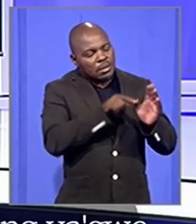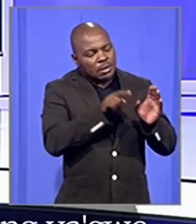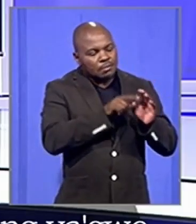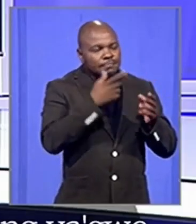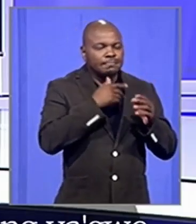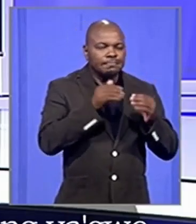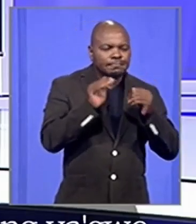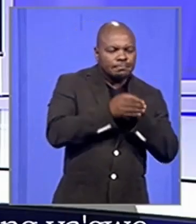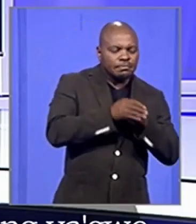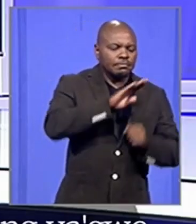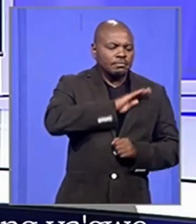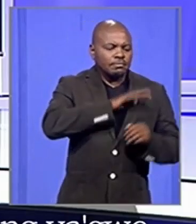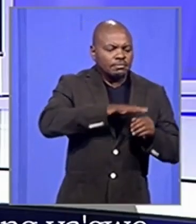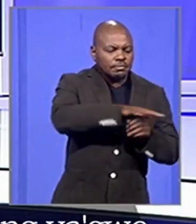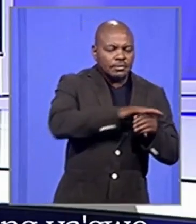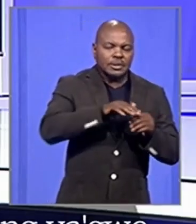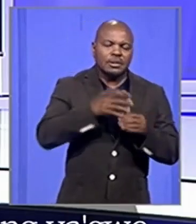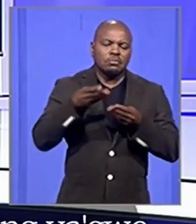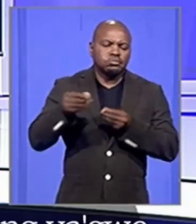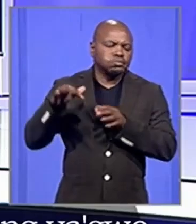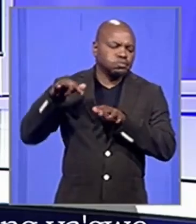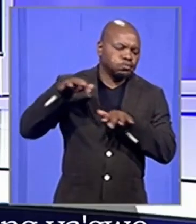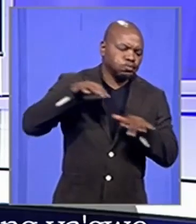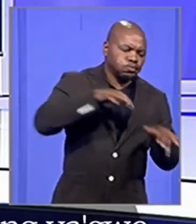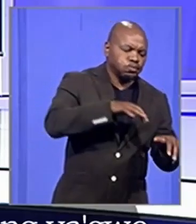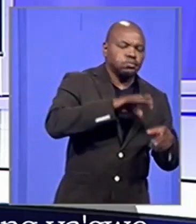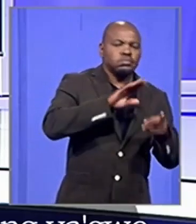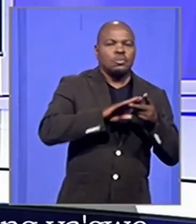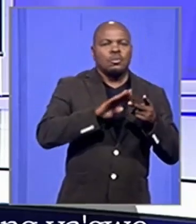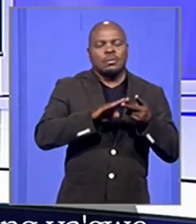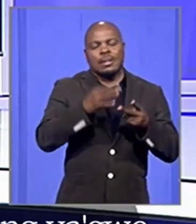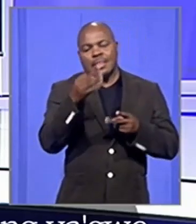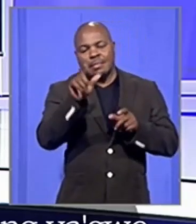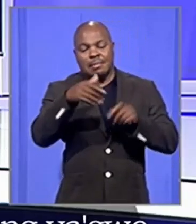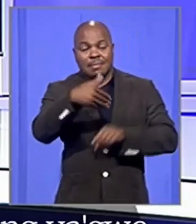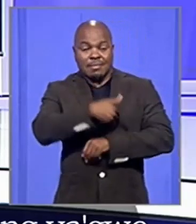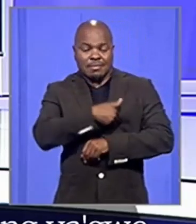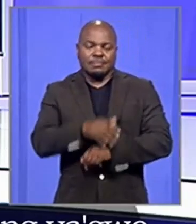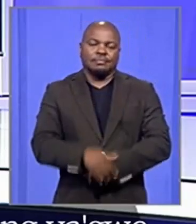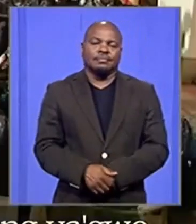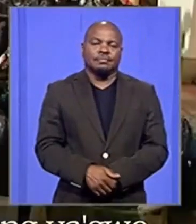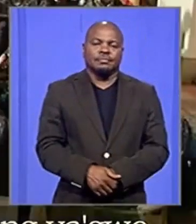sa sešole ka DRC ba bararo ba go betše.